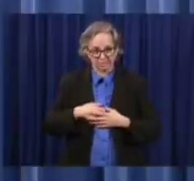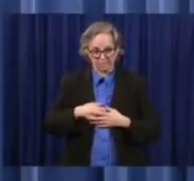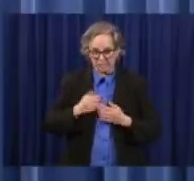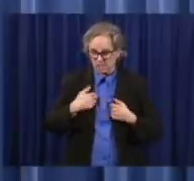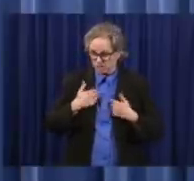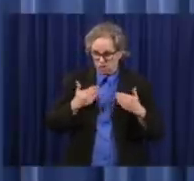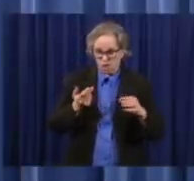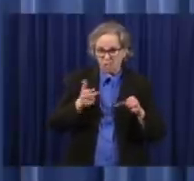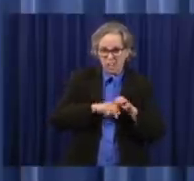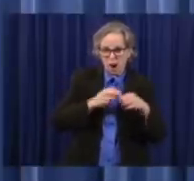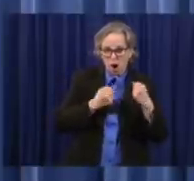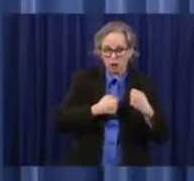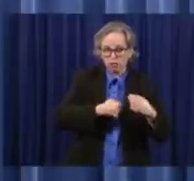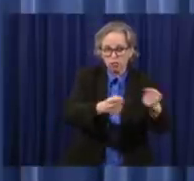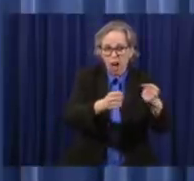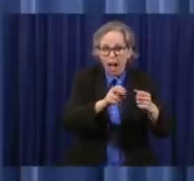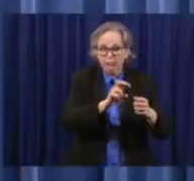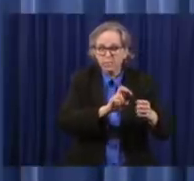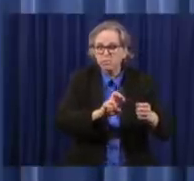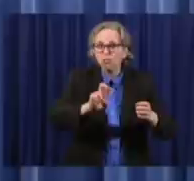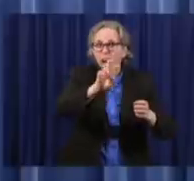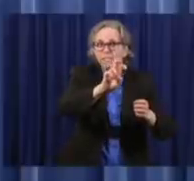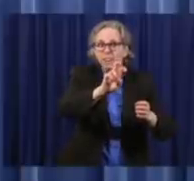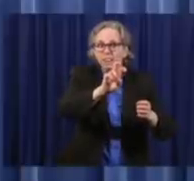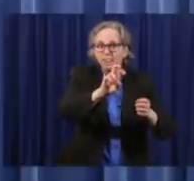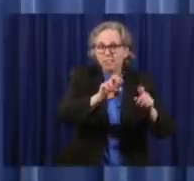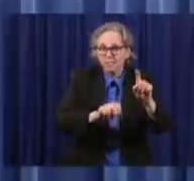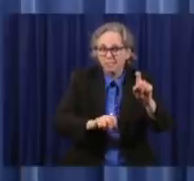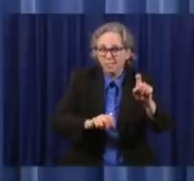take a trip? You know, what do I do?